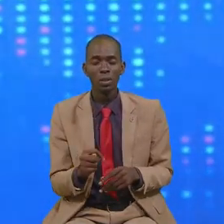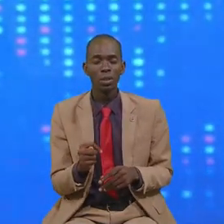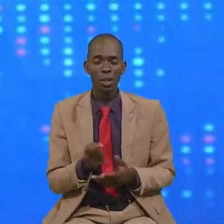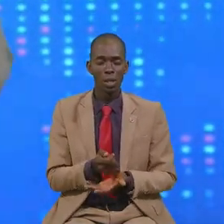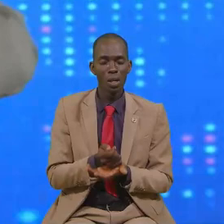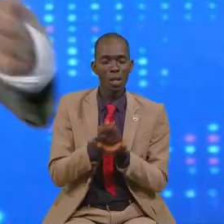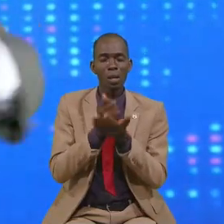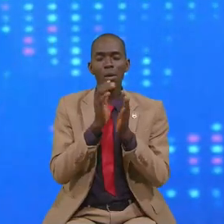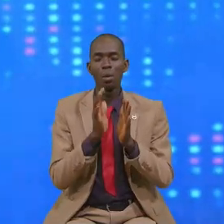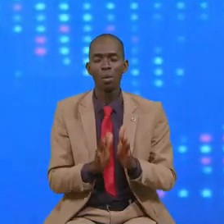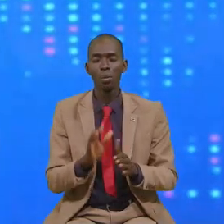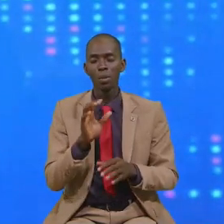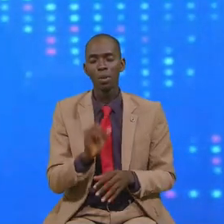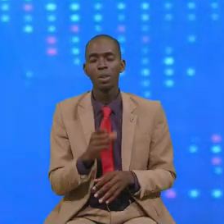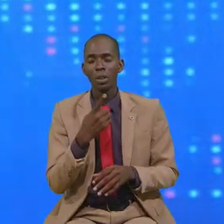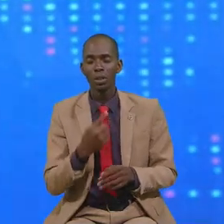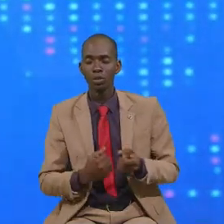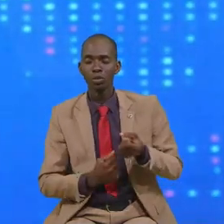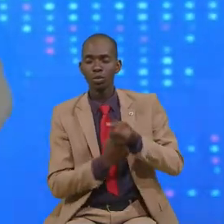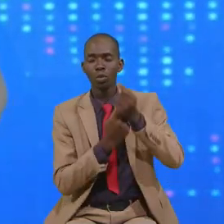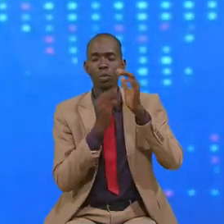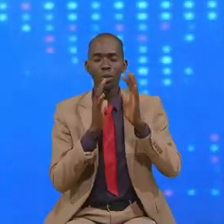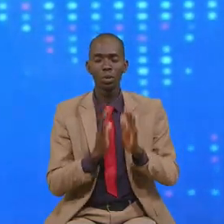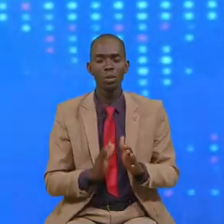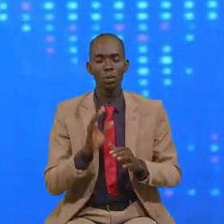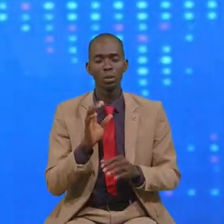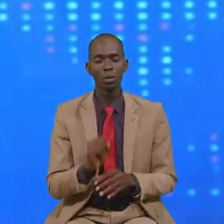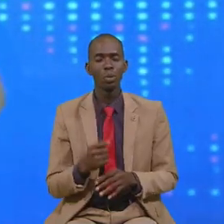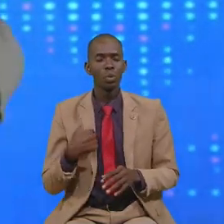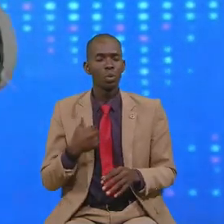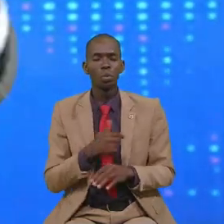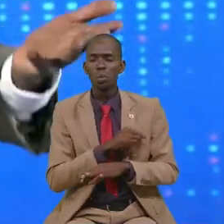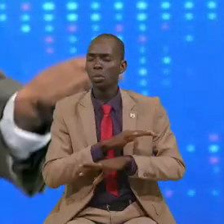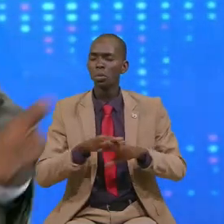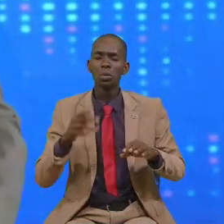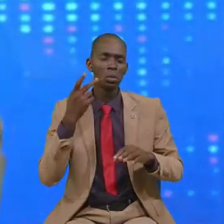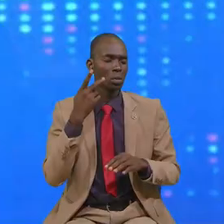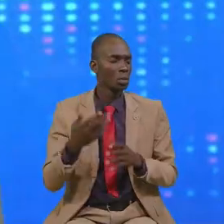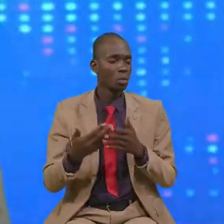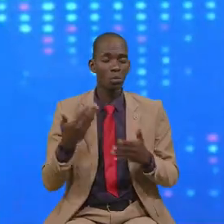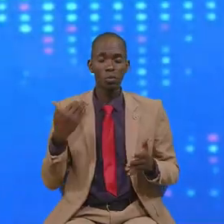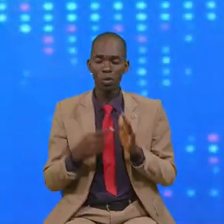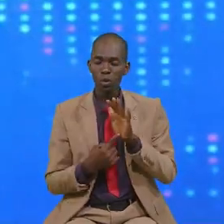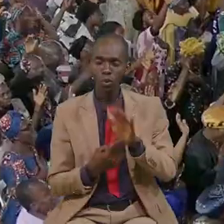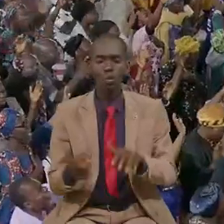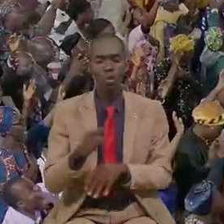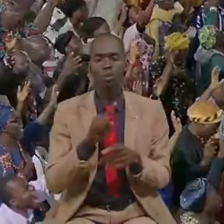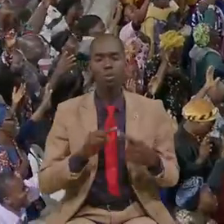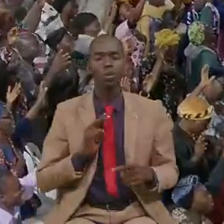helpers, the supporters we didn't see before, show them to us.